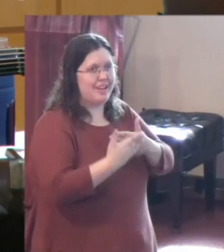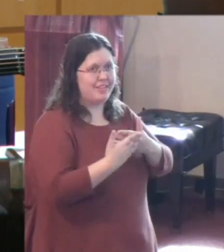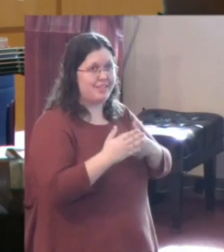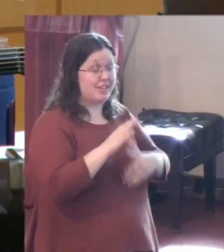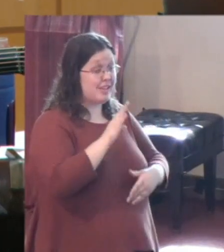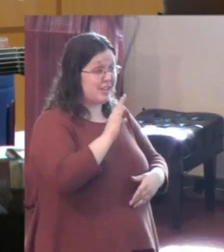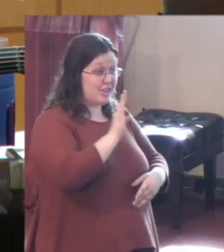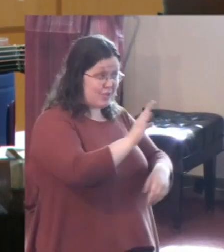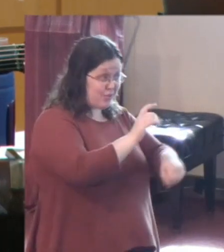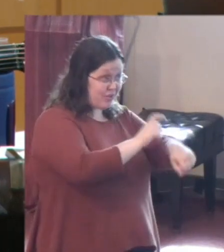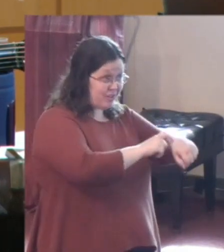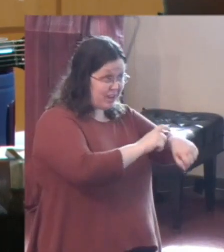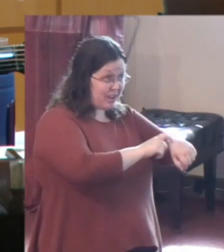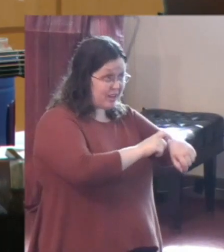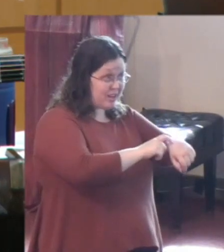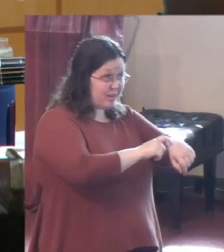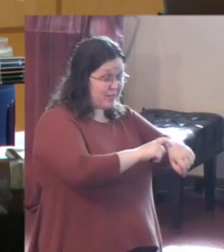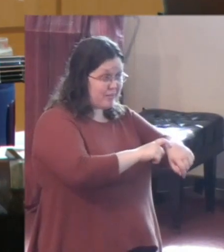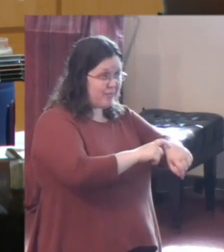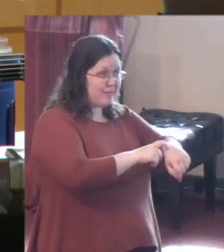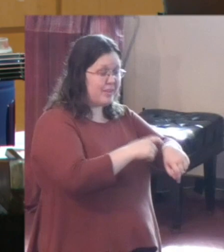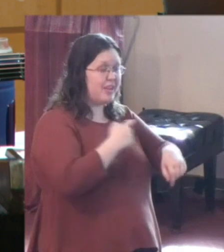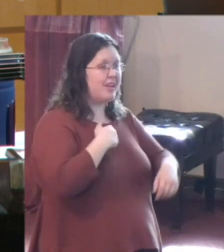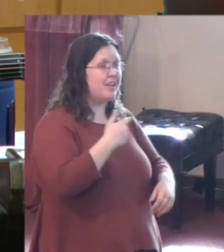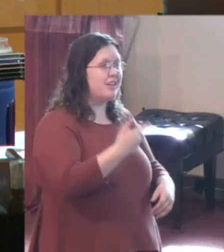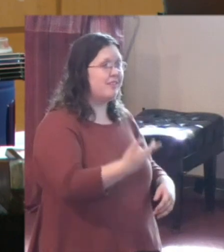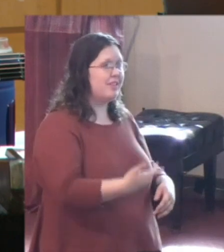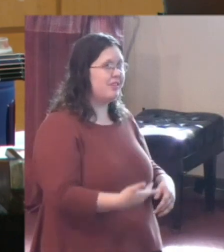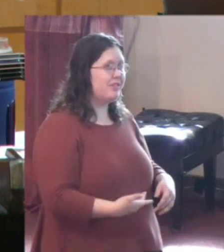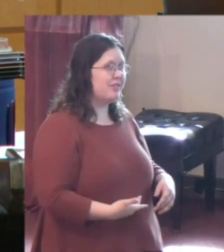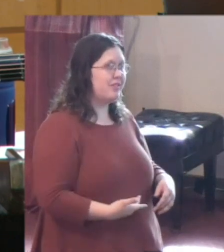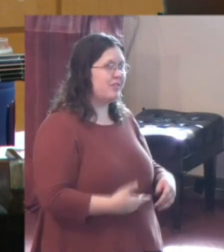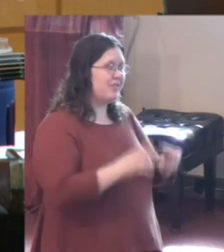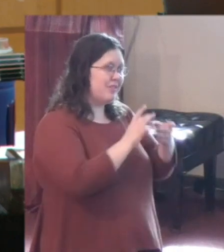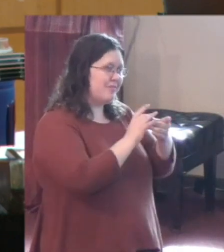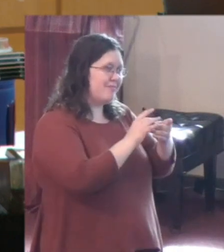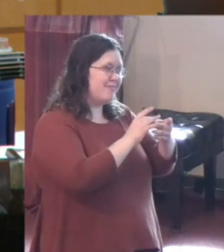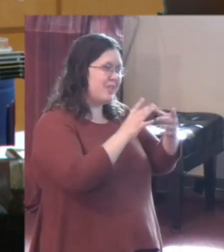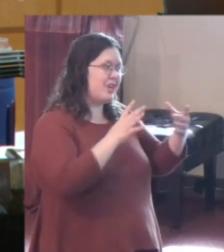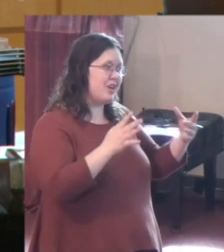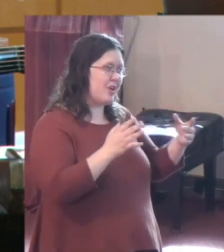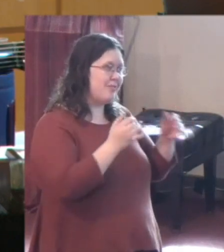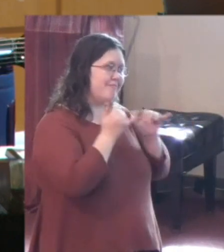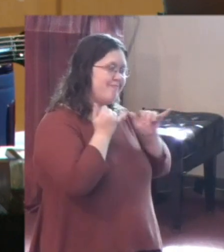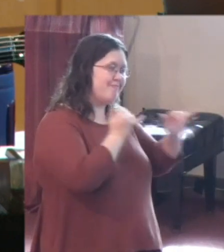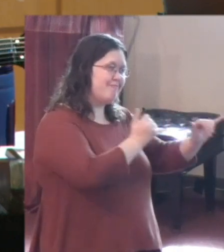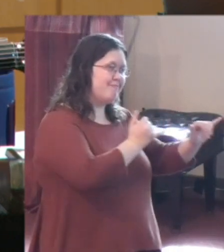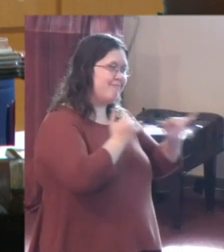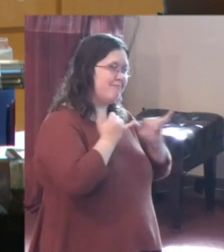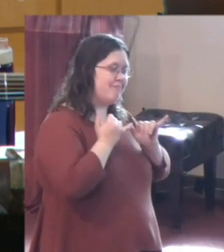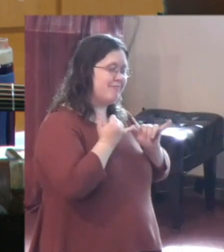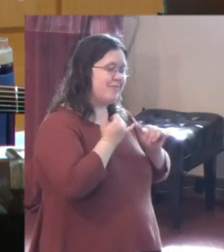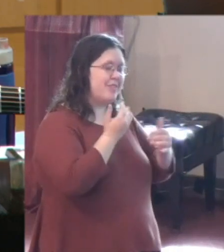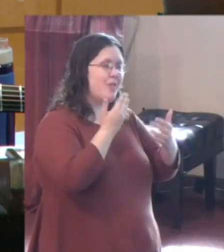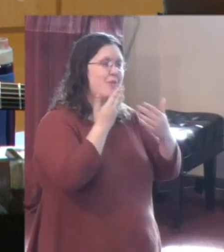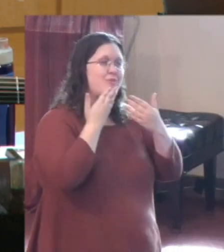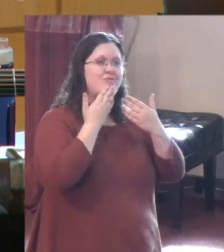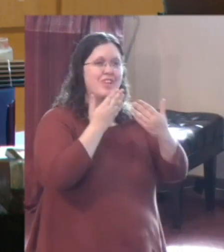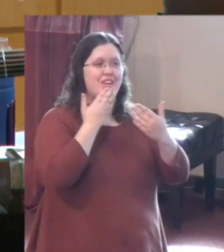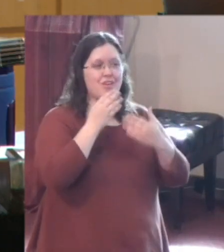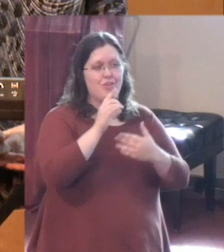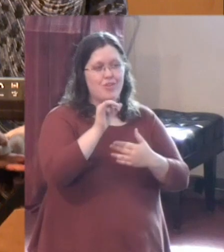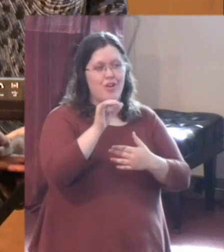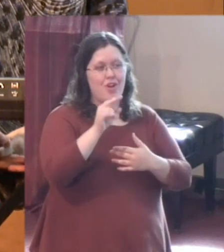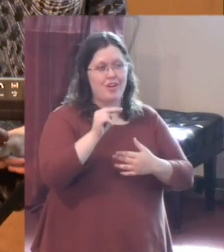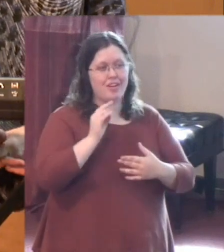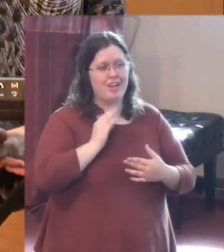your time, I invite you to do the same." So thank you, Colin Tipping,